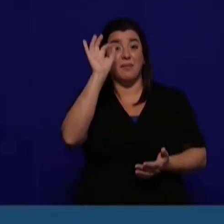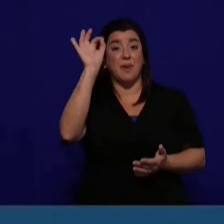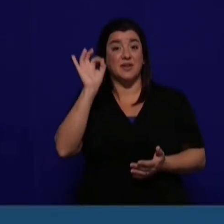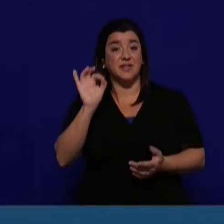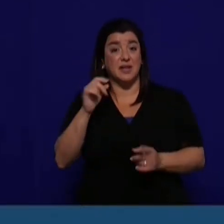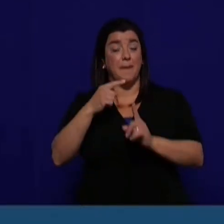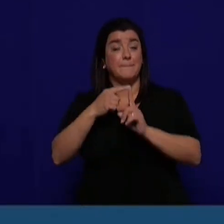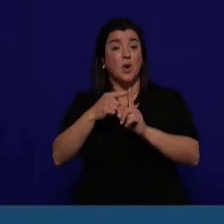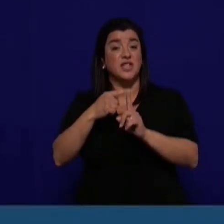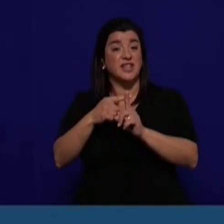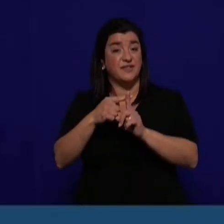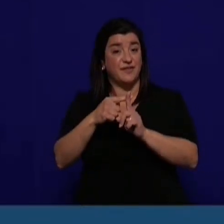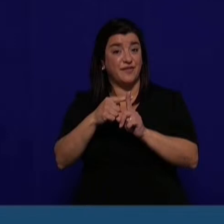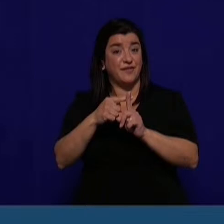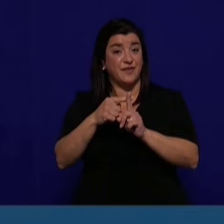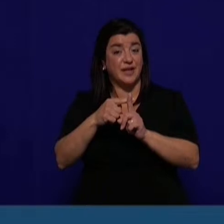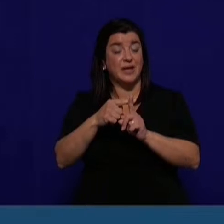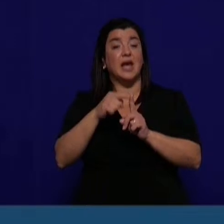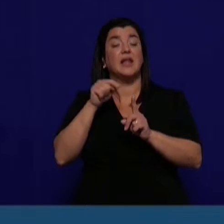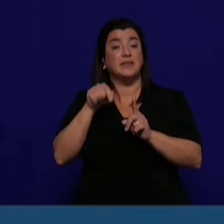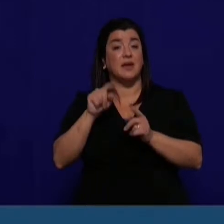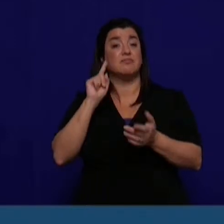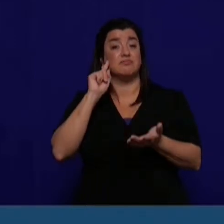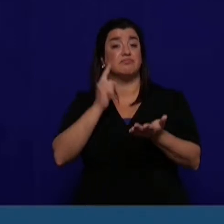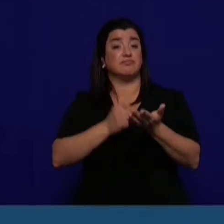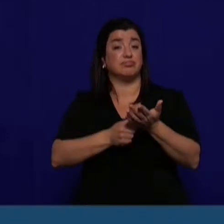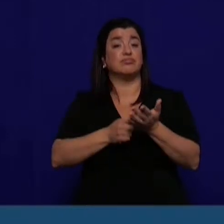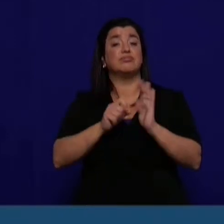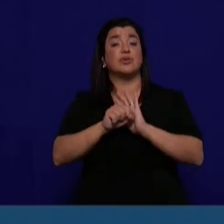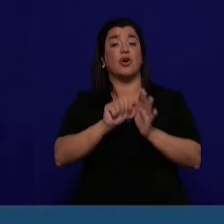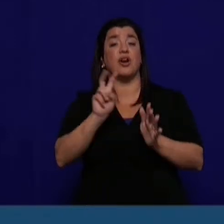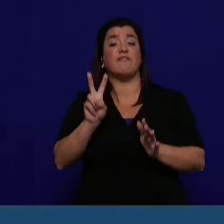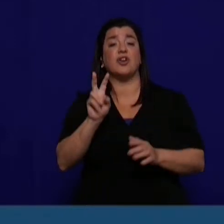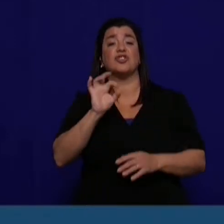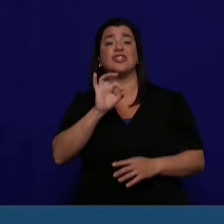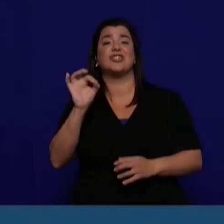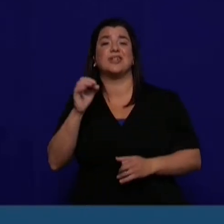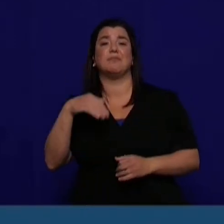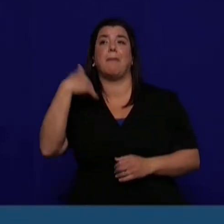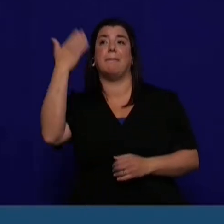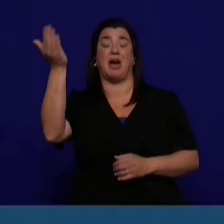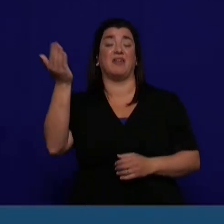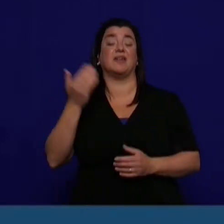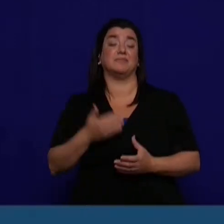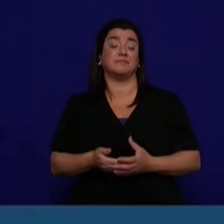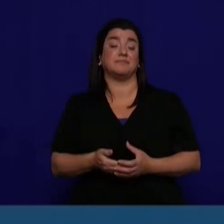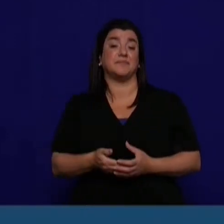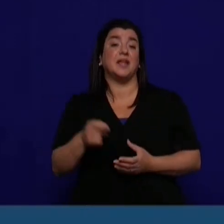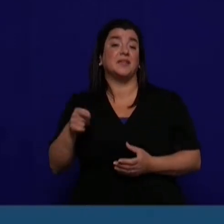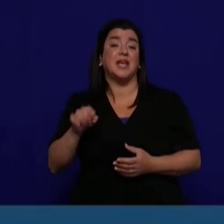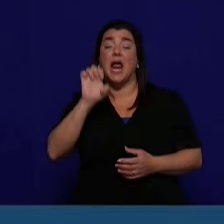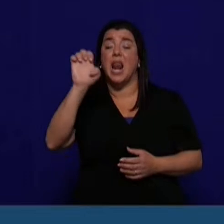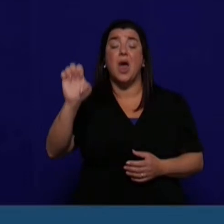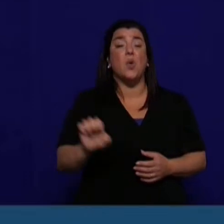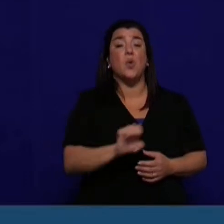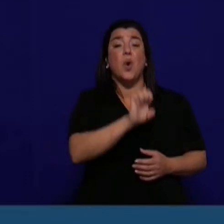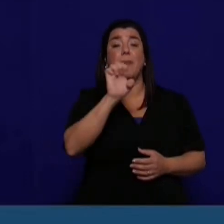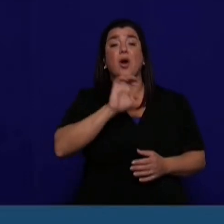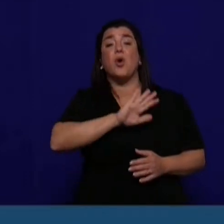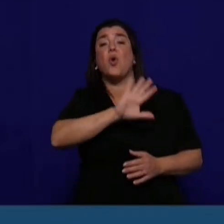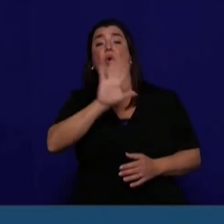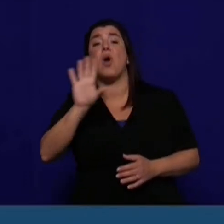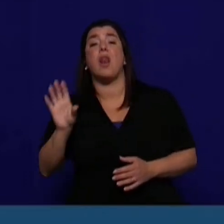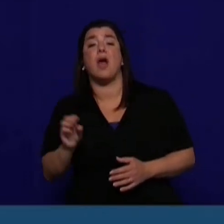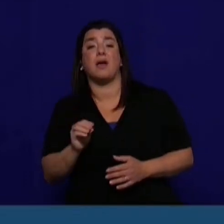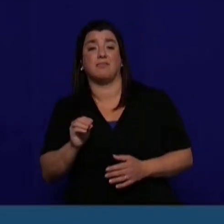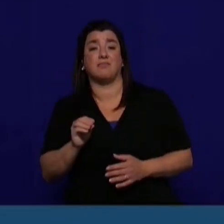pożittivi li qed ikollna huwa tal-varjant. Fakkarkom ukoll din hija xejra li qiegħda tiġri fl-Ewropa kollha fejn il-varjant